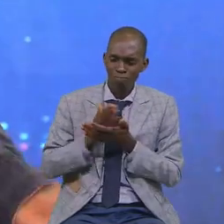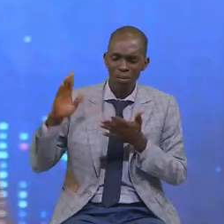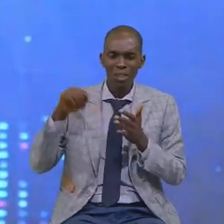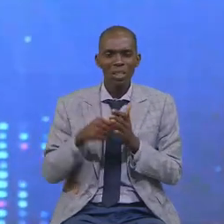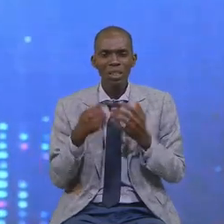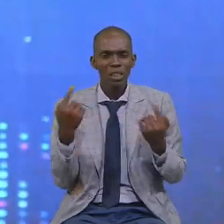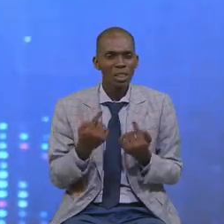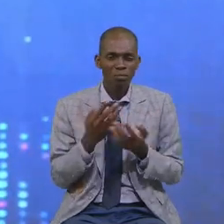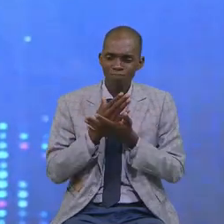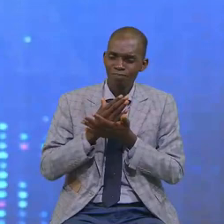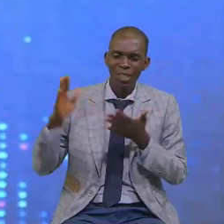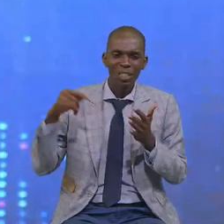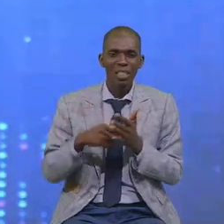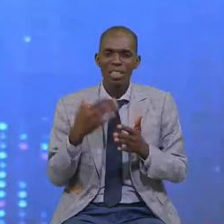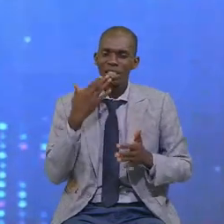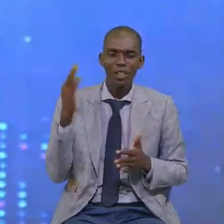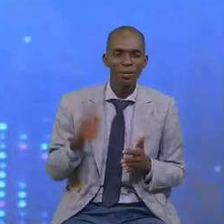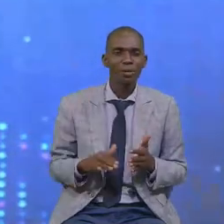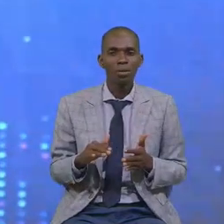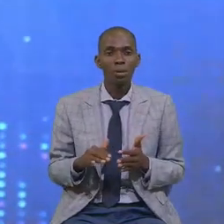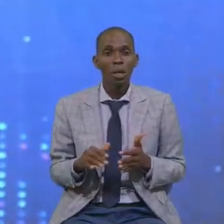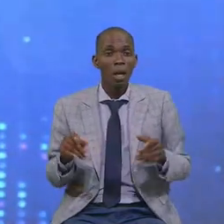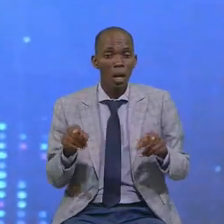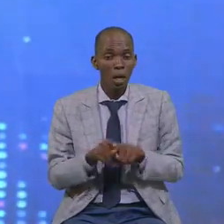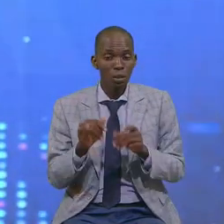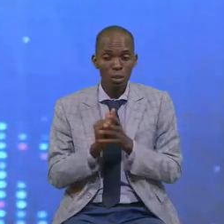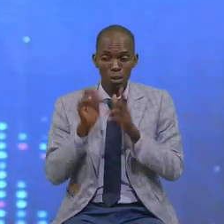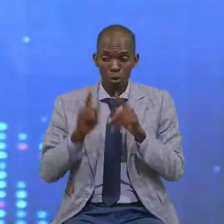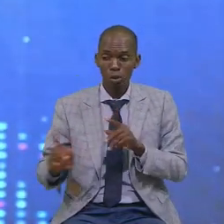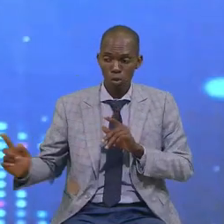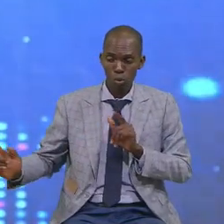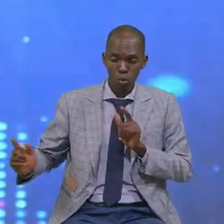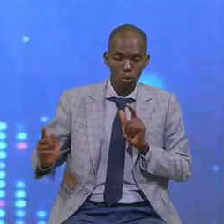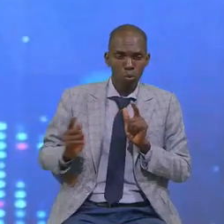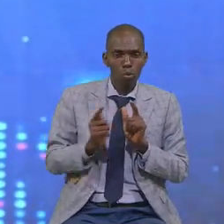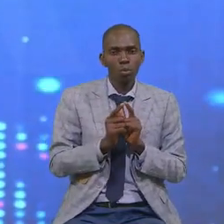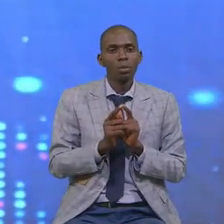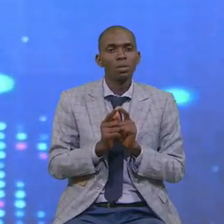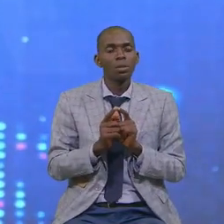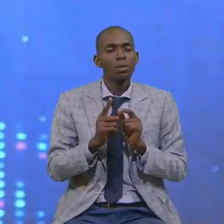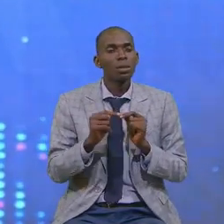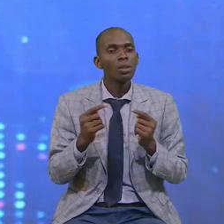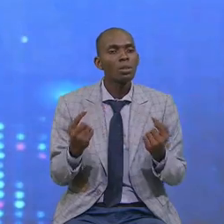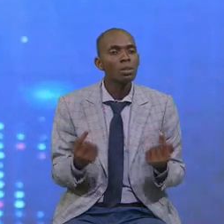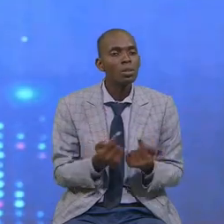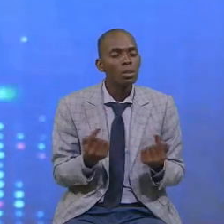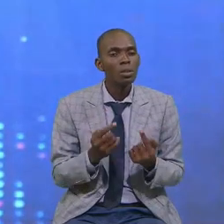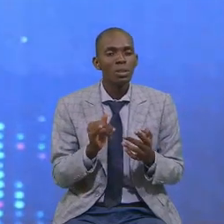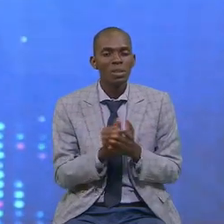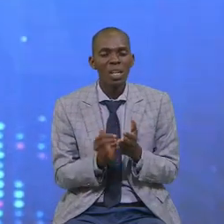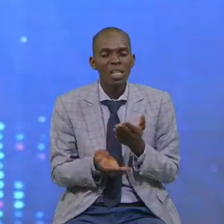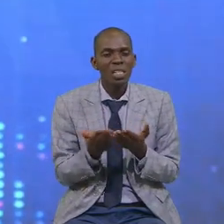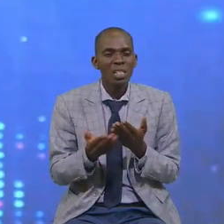this evil. While that person shows up, the sin which does so